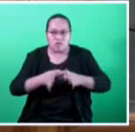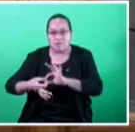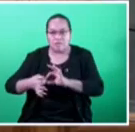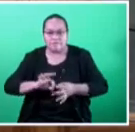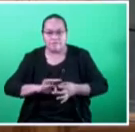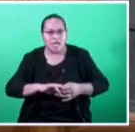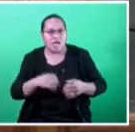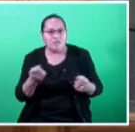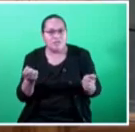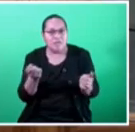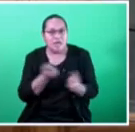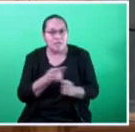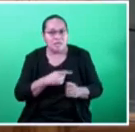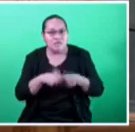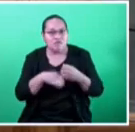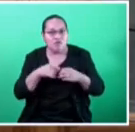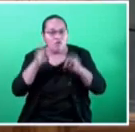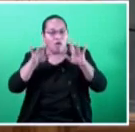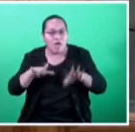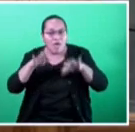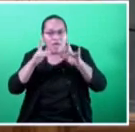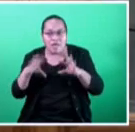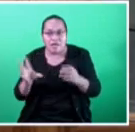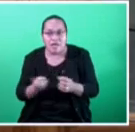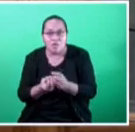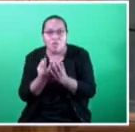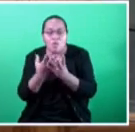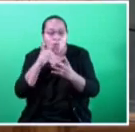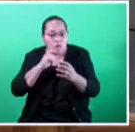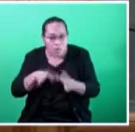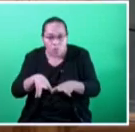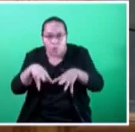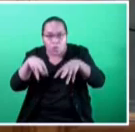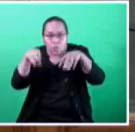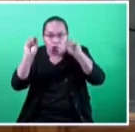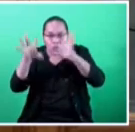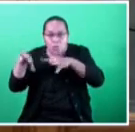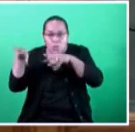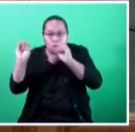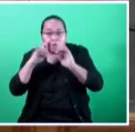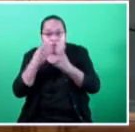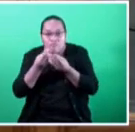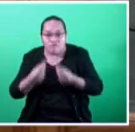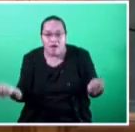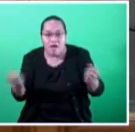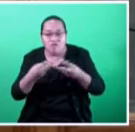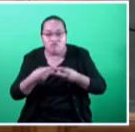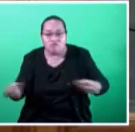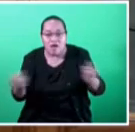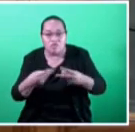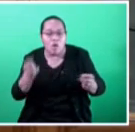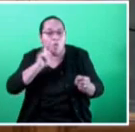including rainfall, temperature, and evaporation, influence the hydrological cycle, which in turn drives the hydrology